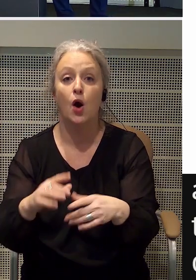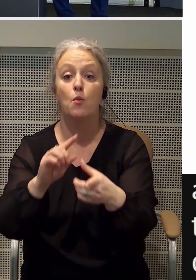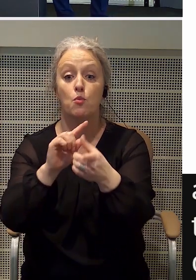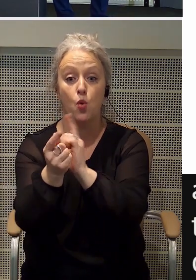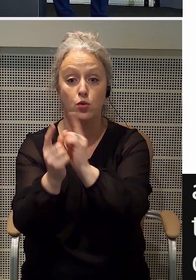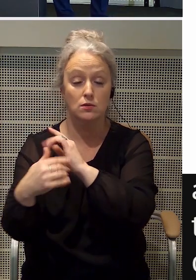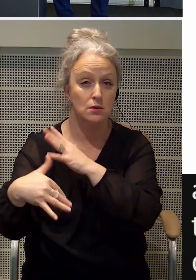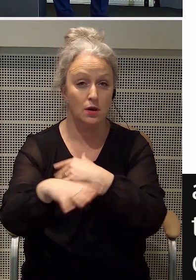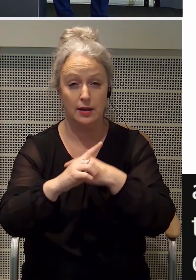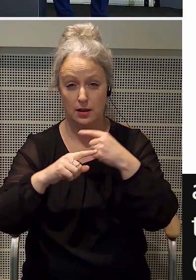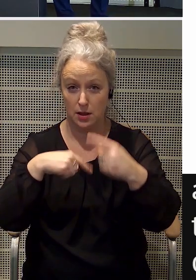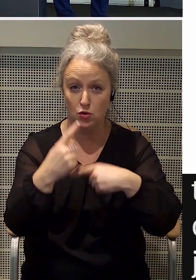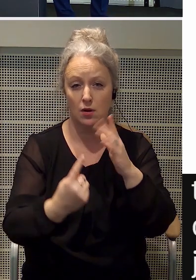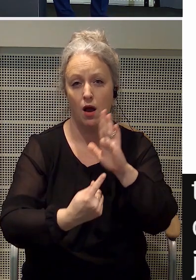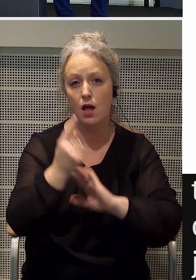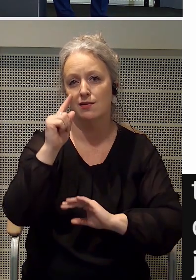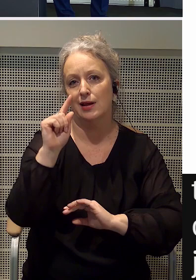At the end of October,